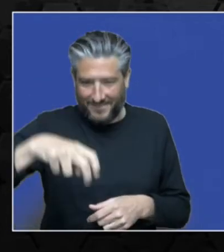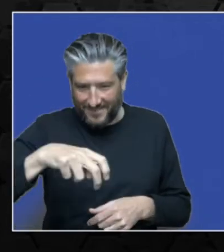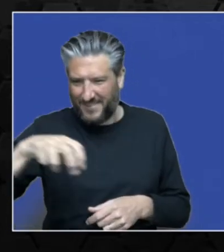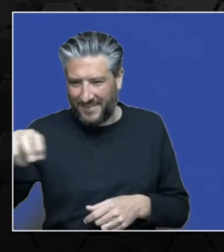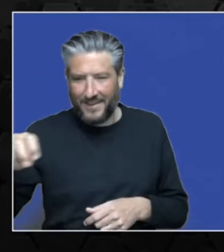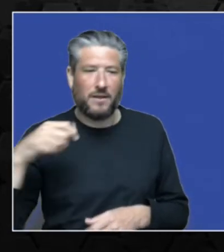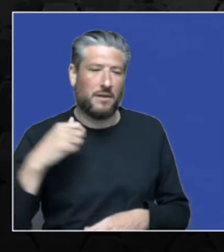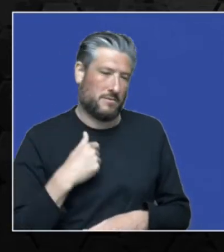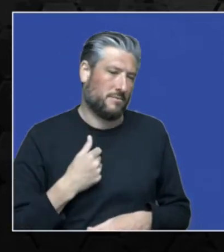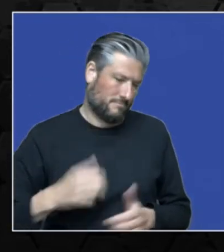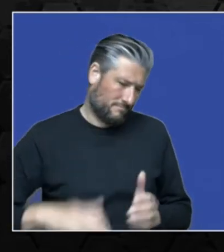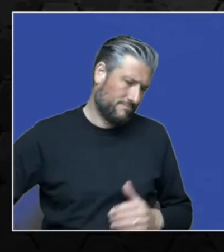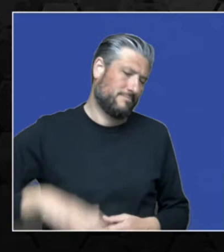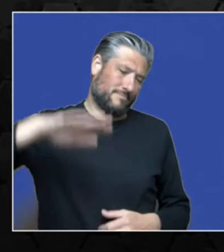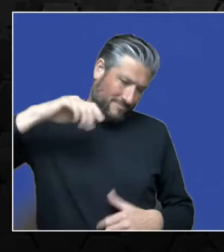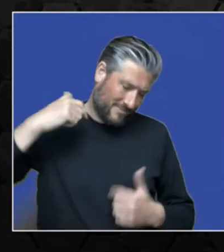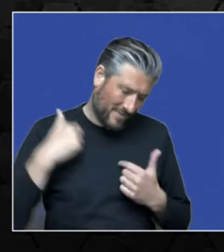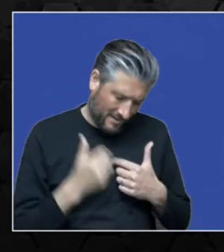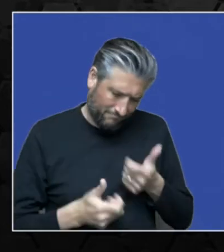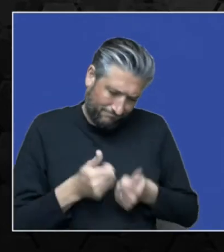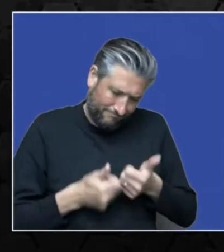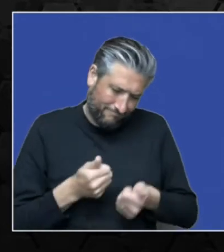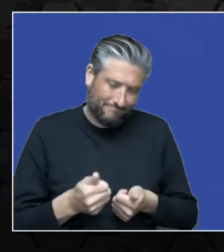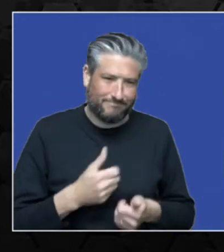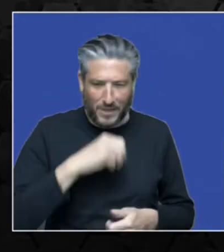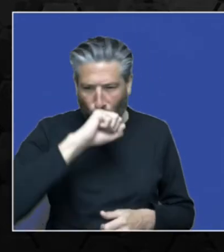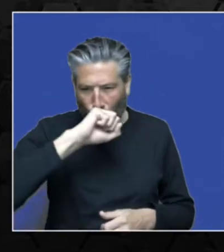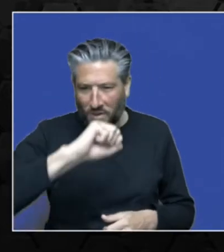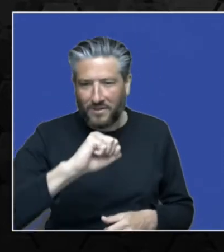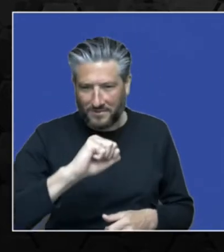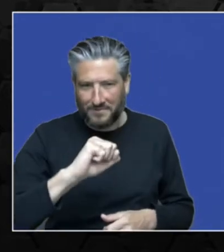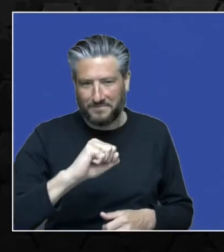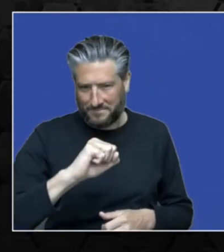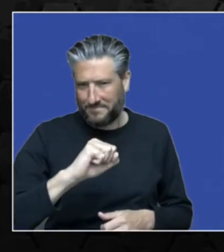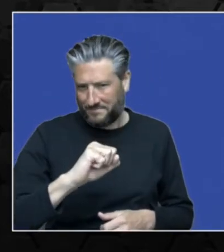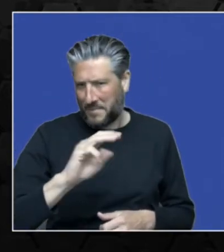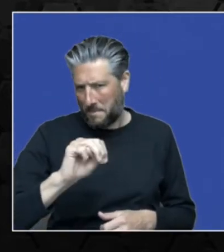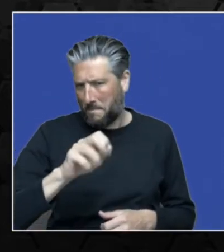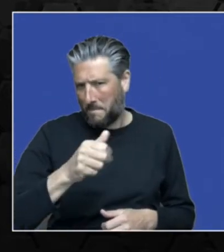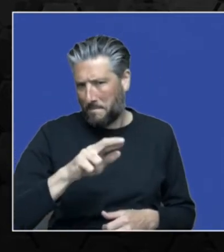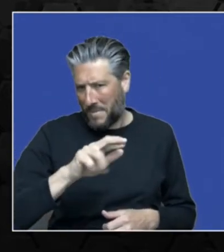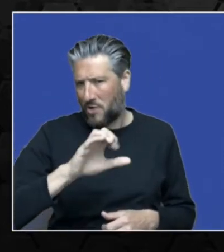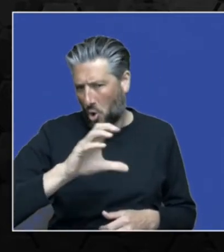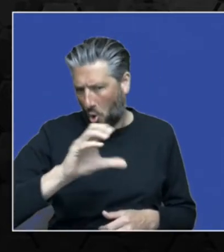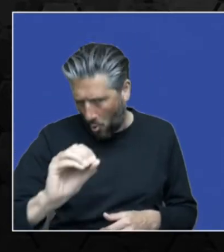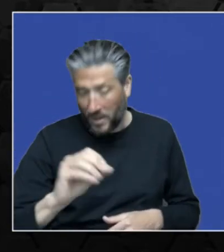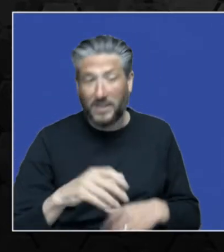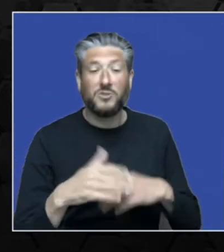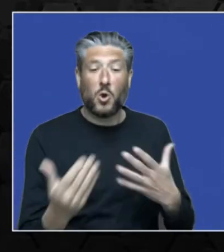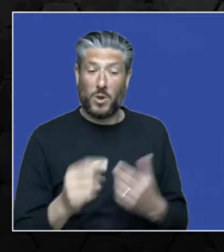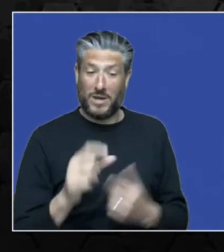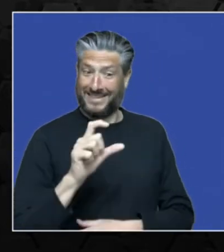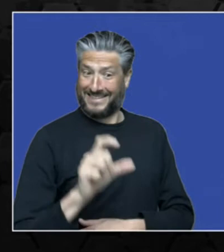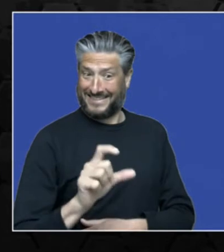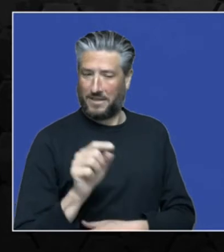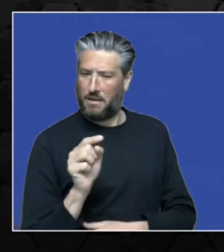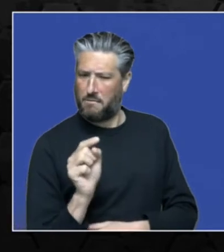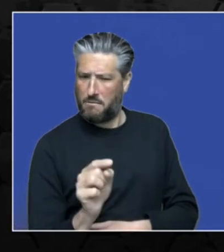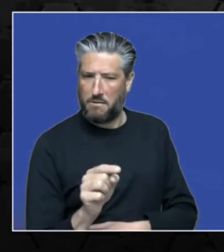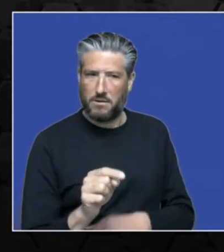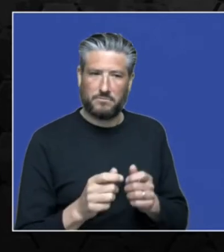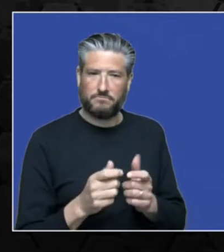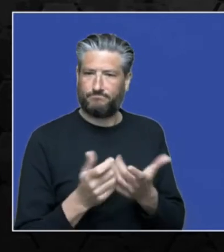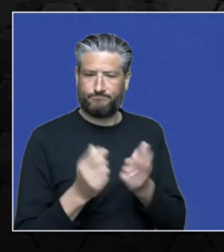games. I love Super Mario. But taking that as an example, the Super Mario character, that is the agent, the